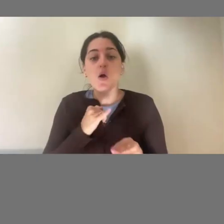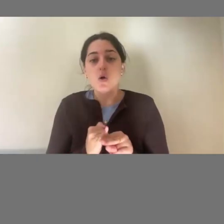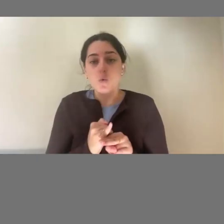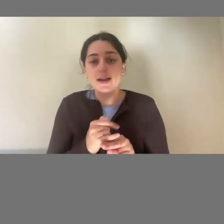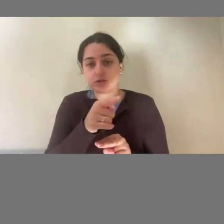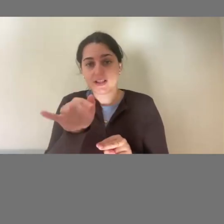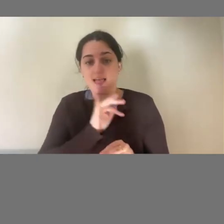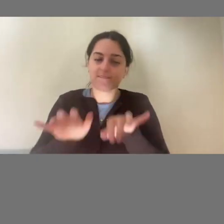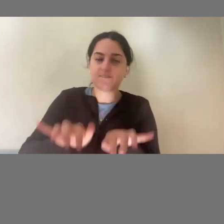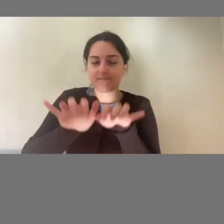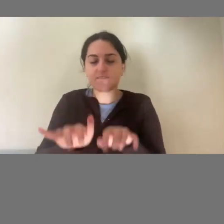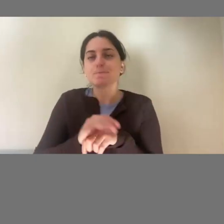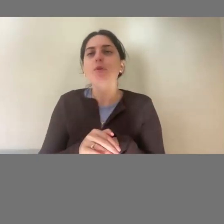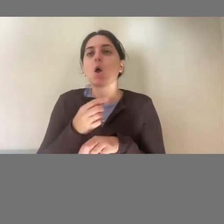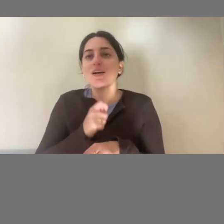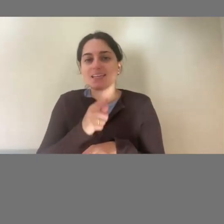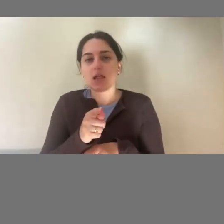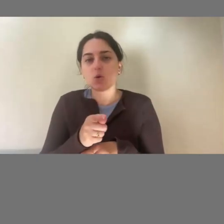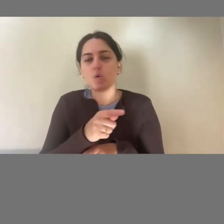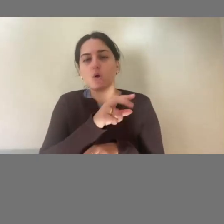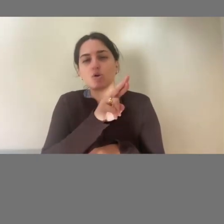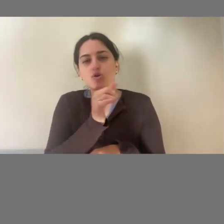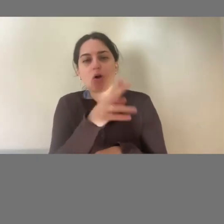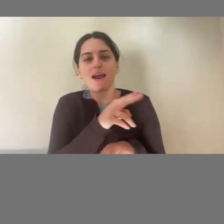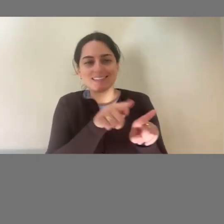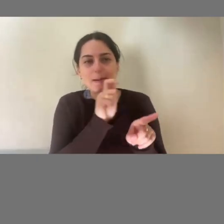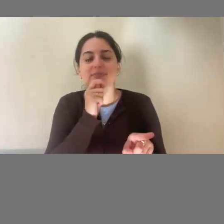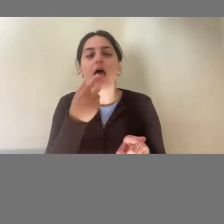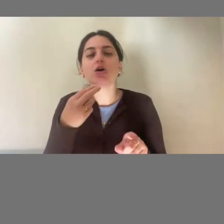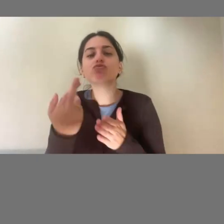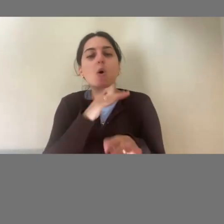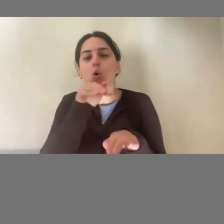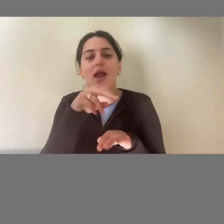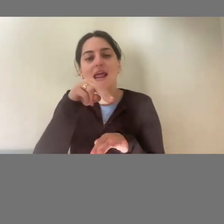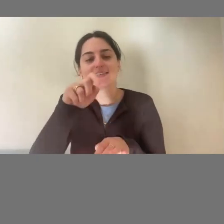also say a reminder of what Ryan's just said is that the reports are available at